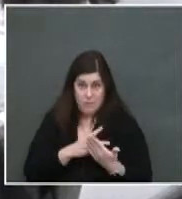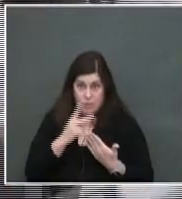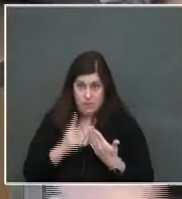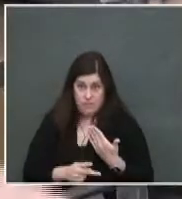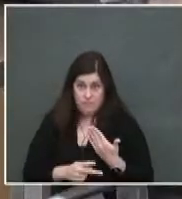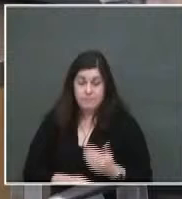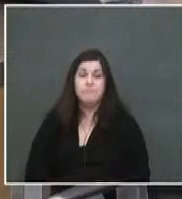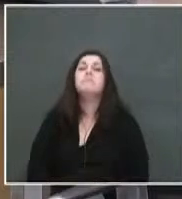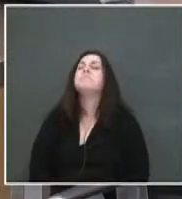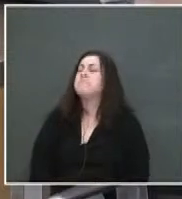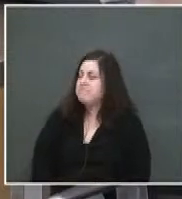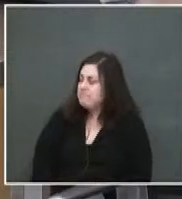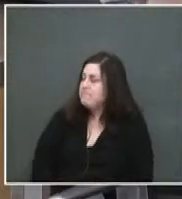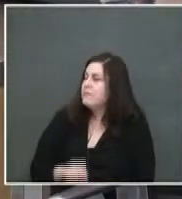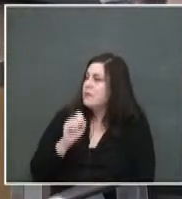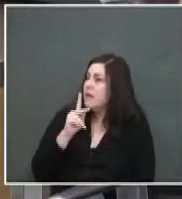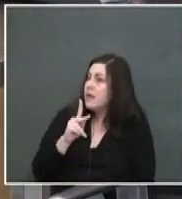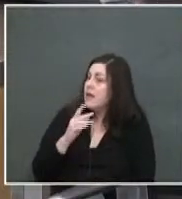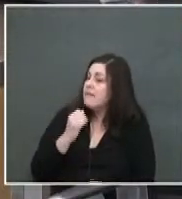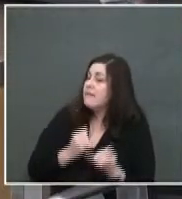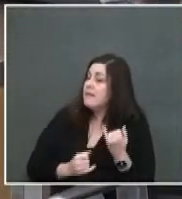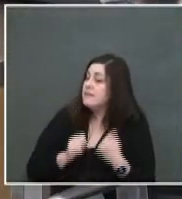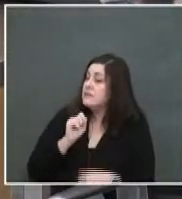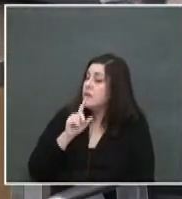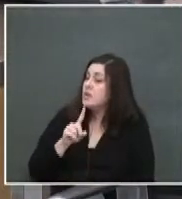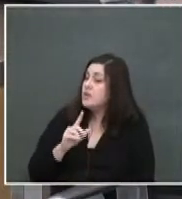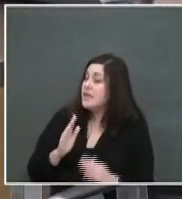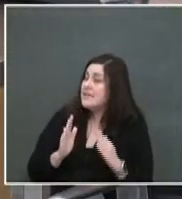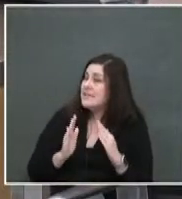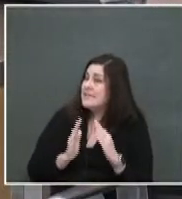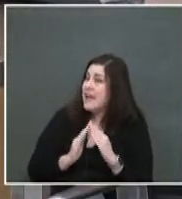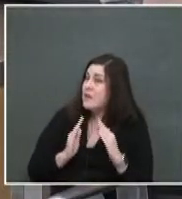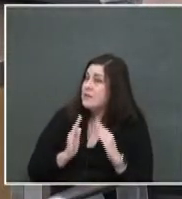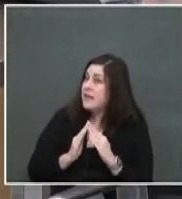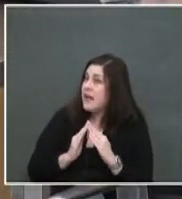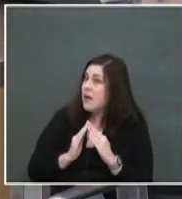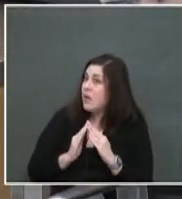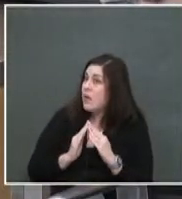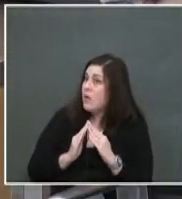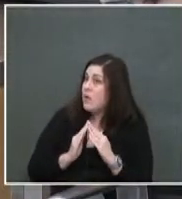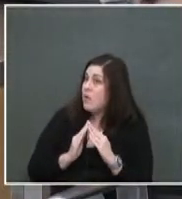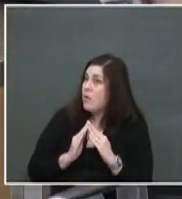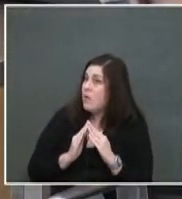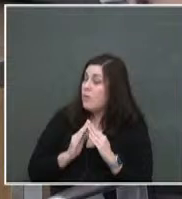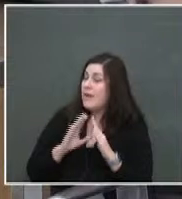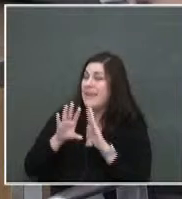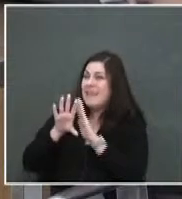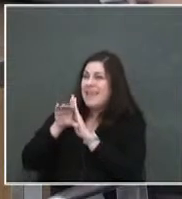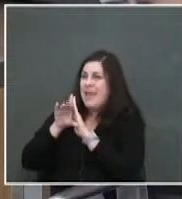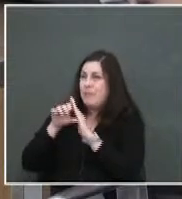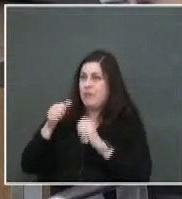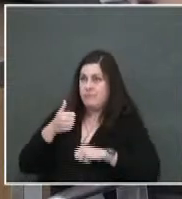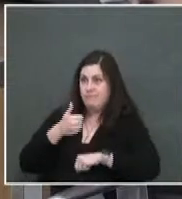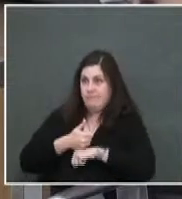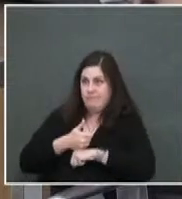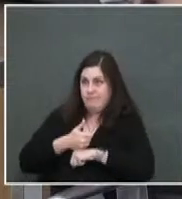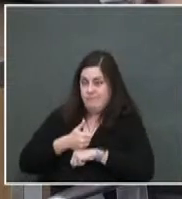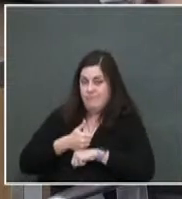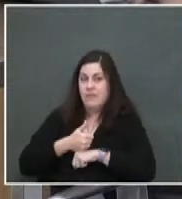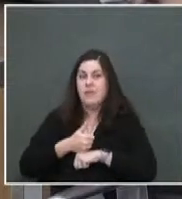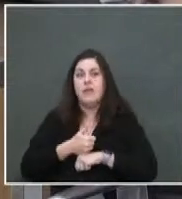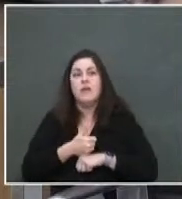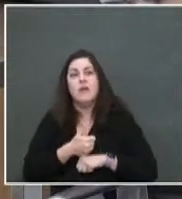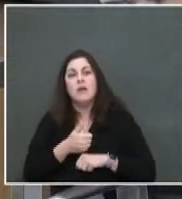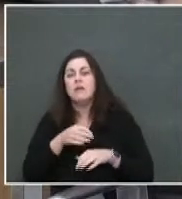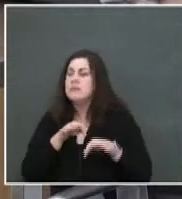okay. Last question, the downtown camera plan, right? Tell